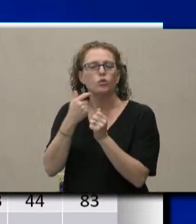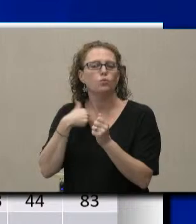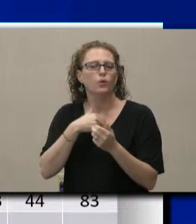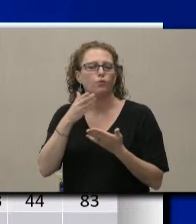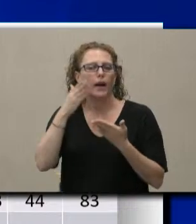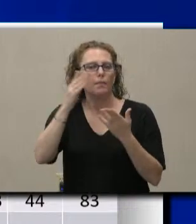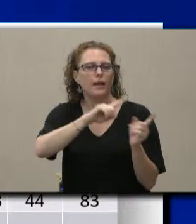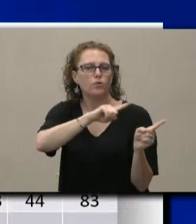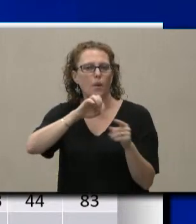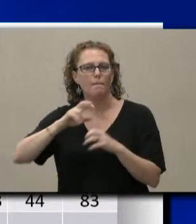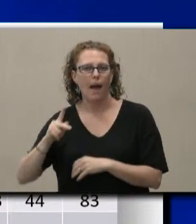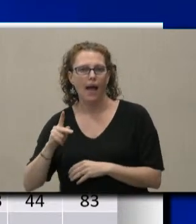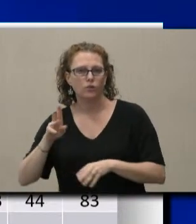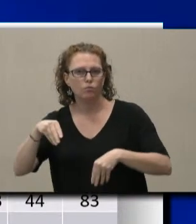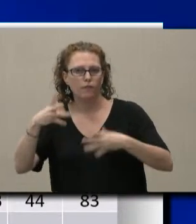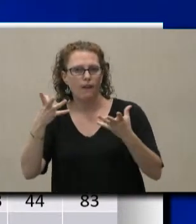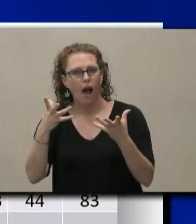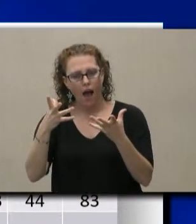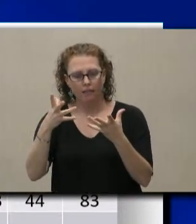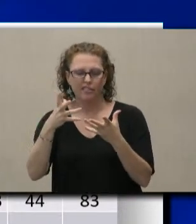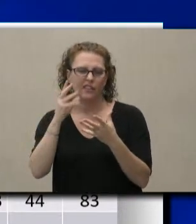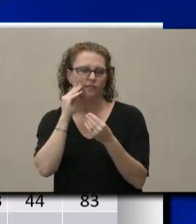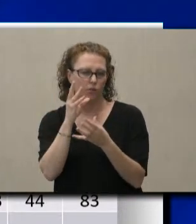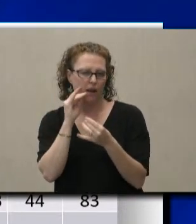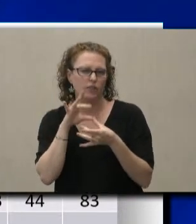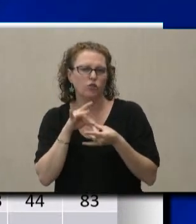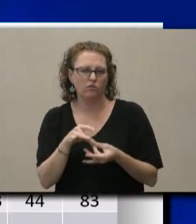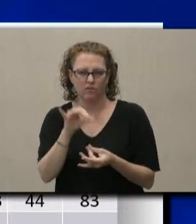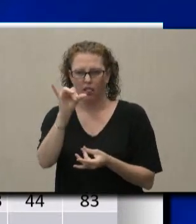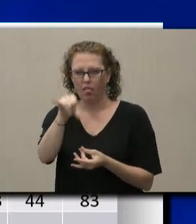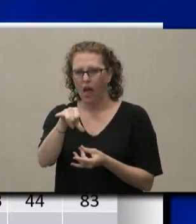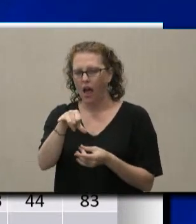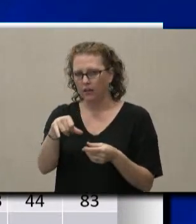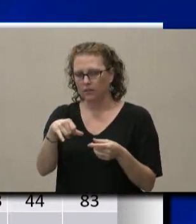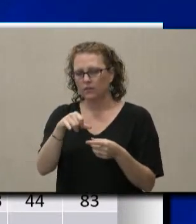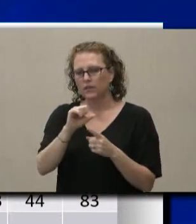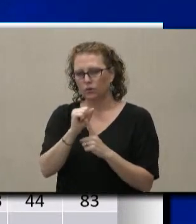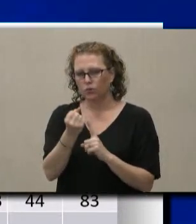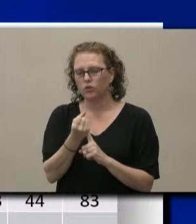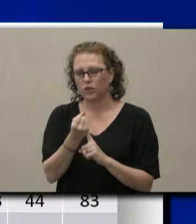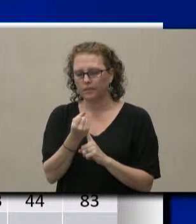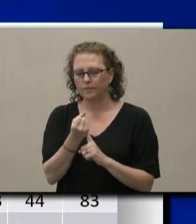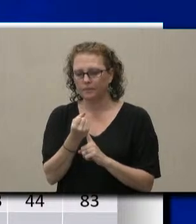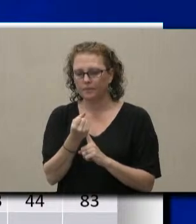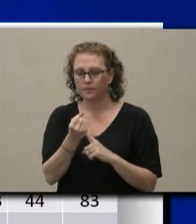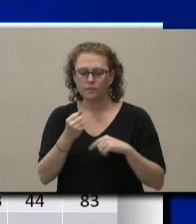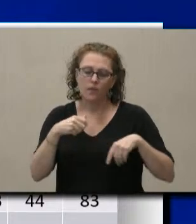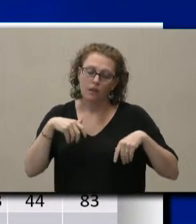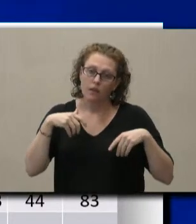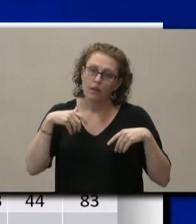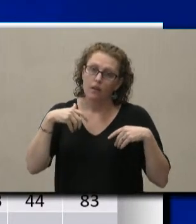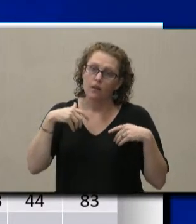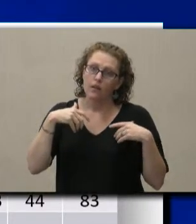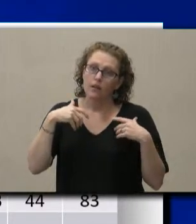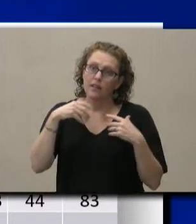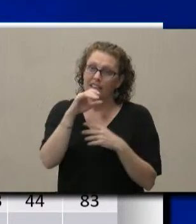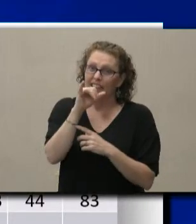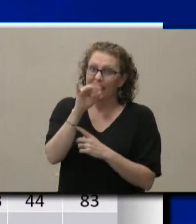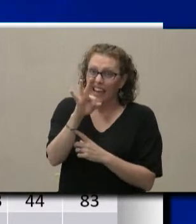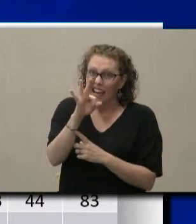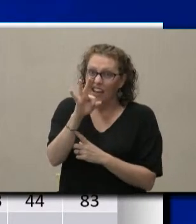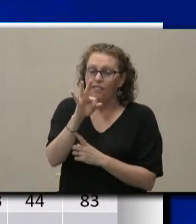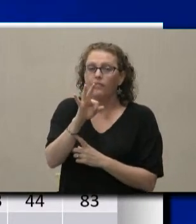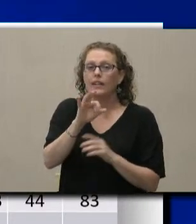provide demographic data as well. But going back to that scenario, for District 1, if 500 people were moved